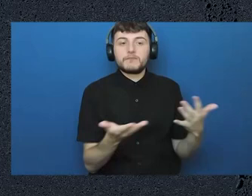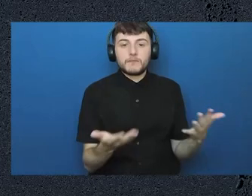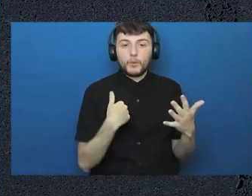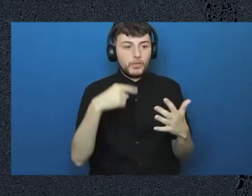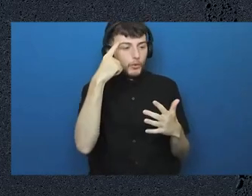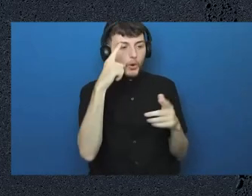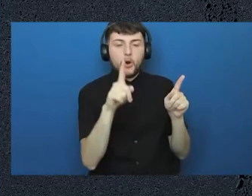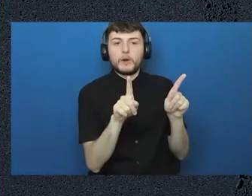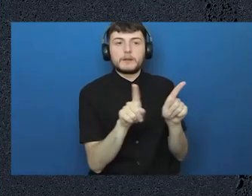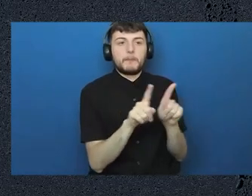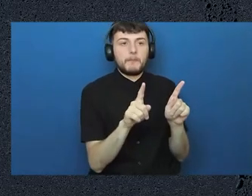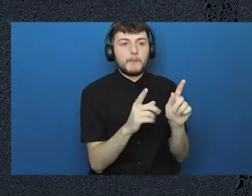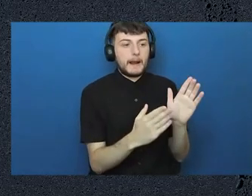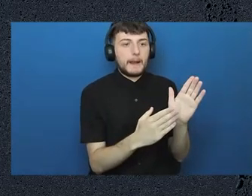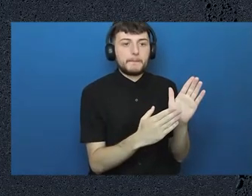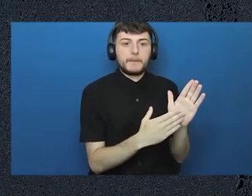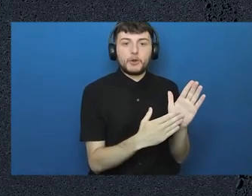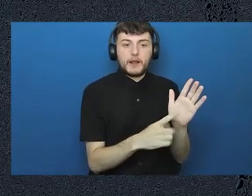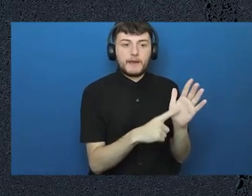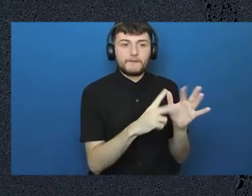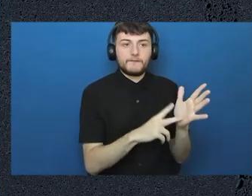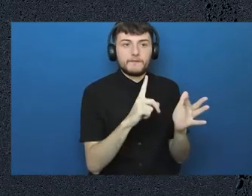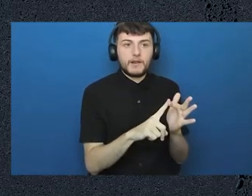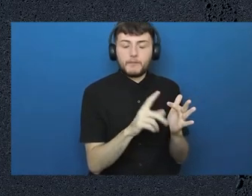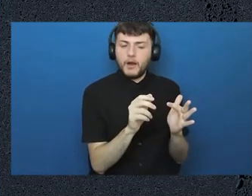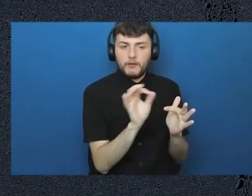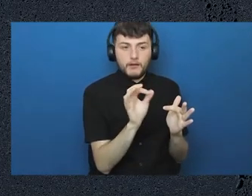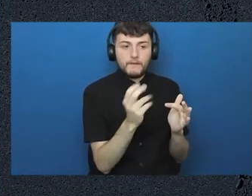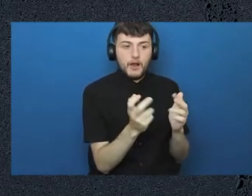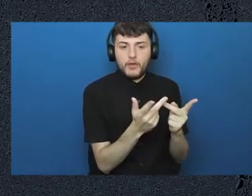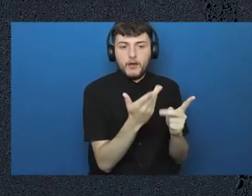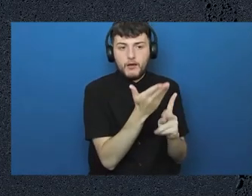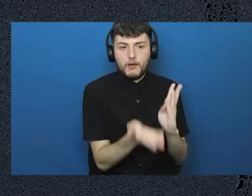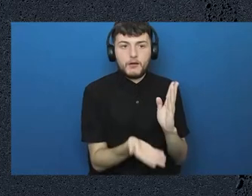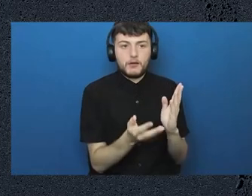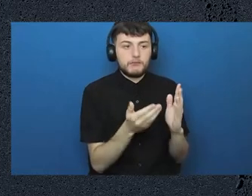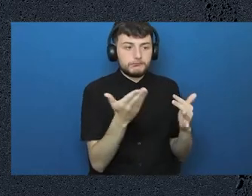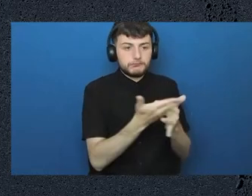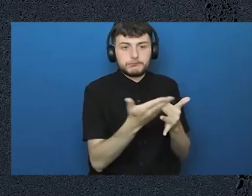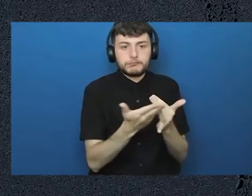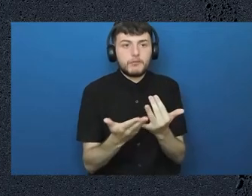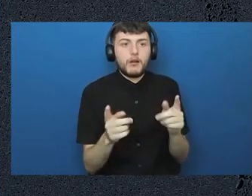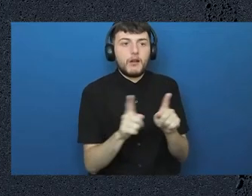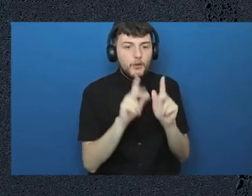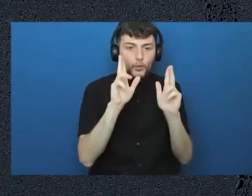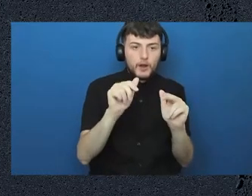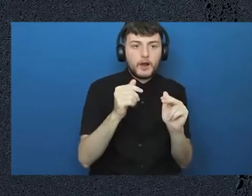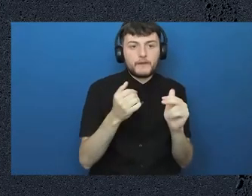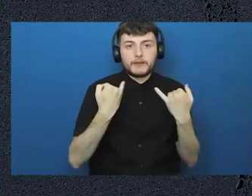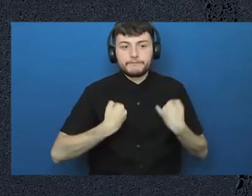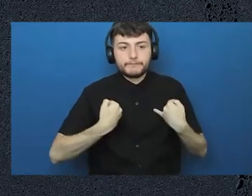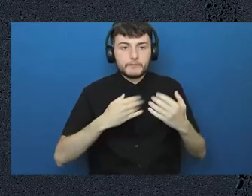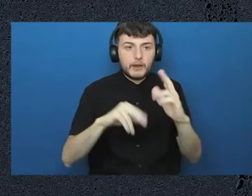time. But there are more career interruptions in life than just maternity leave. And so for me, it was a valuable, valuable way of just